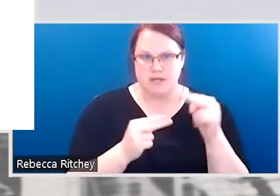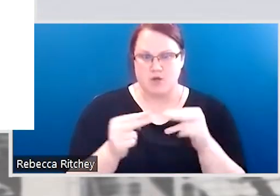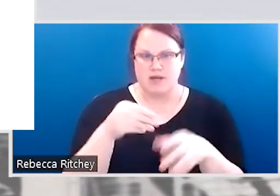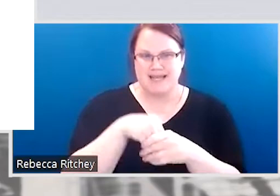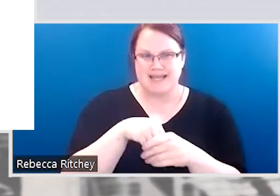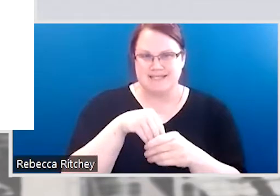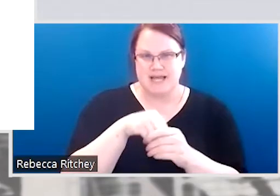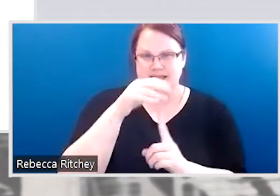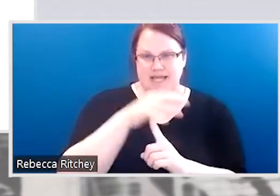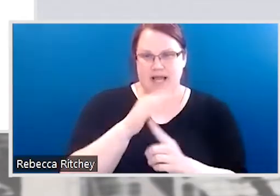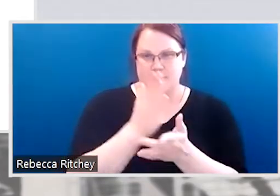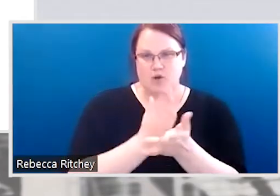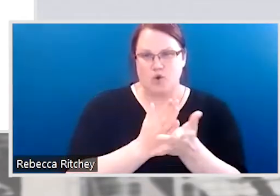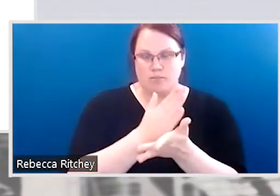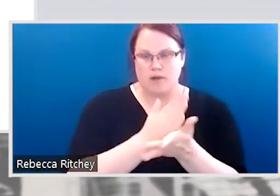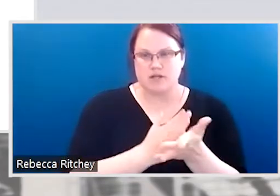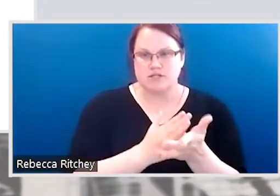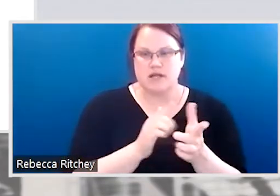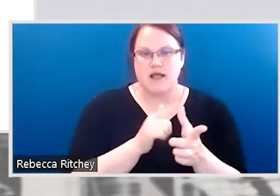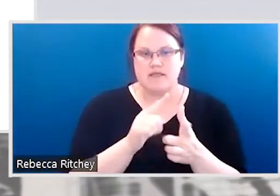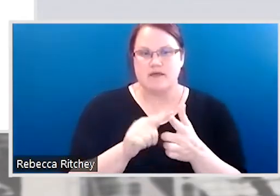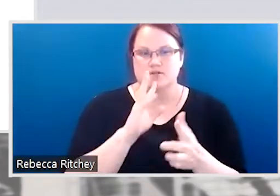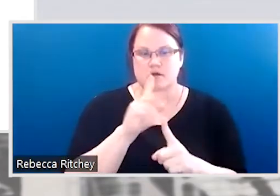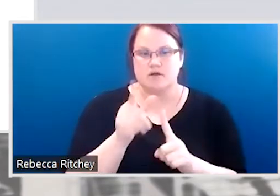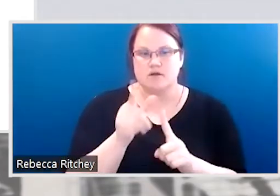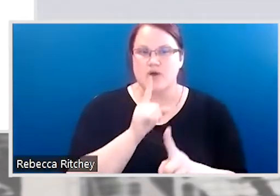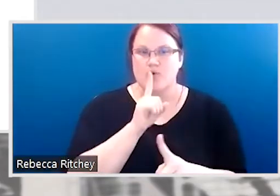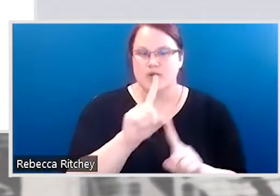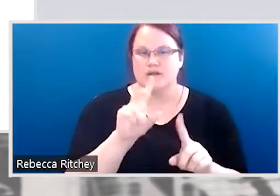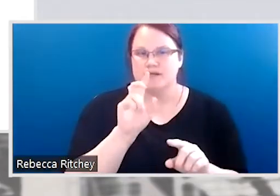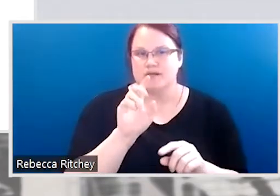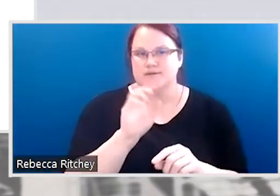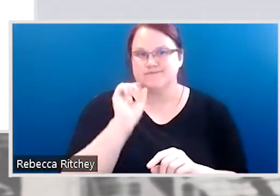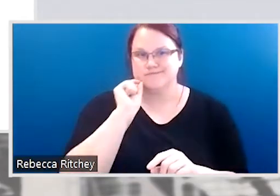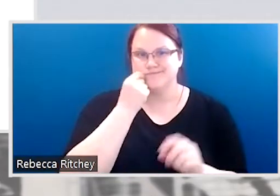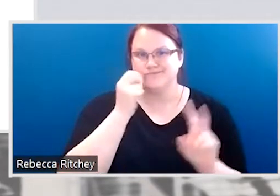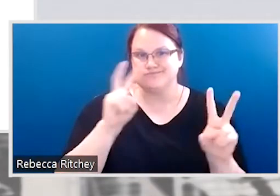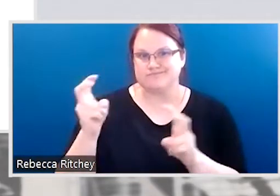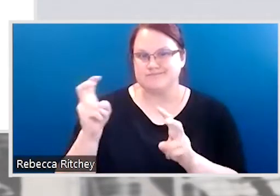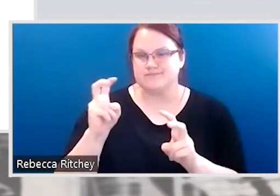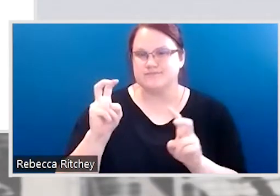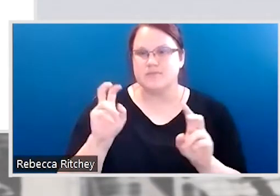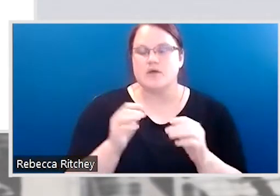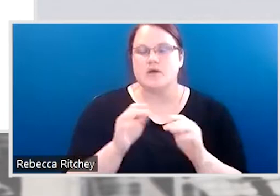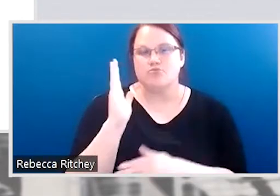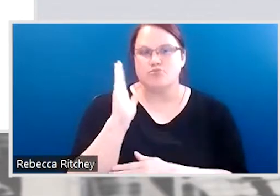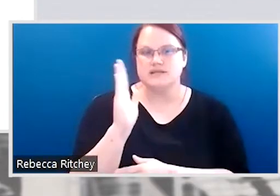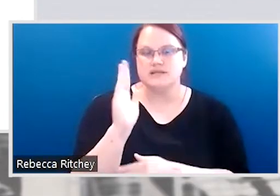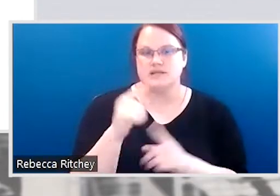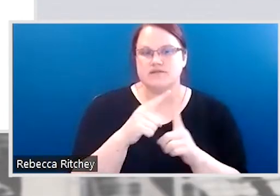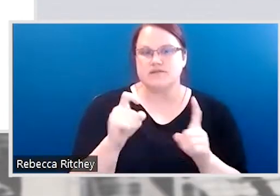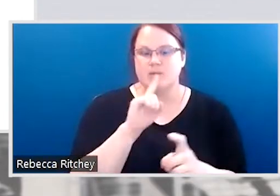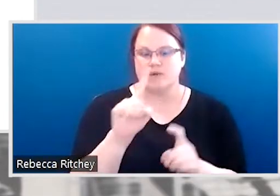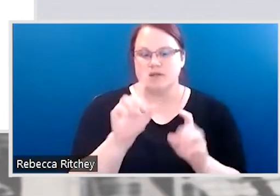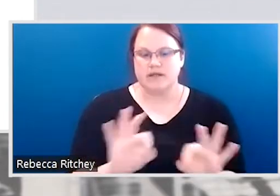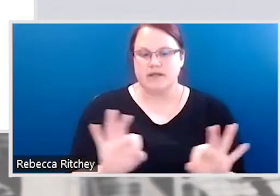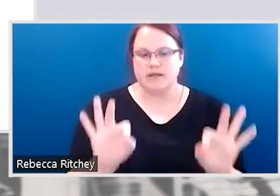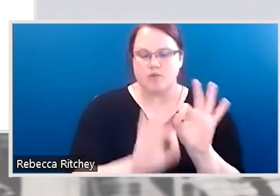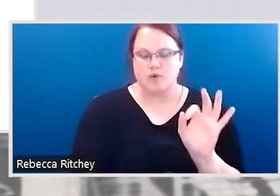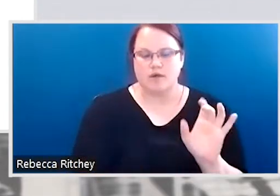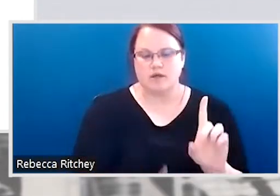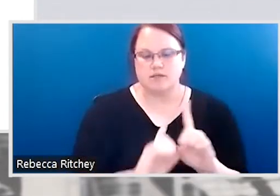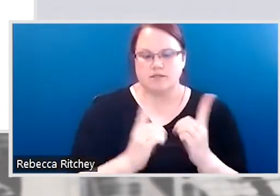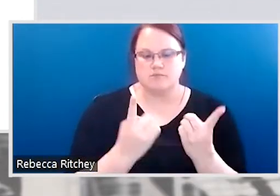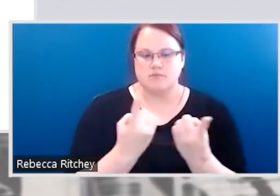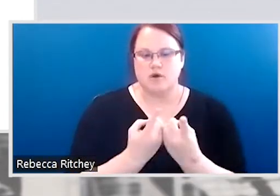capital budget generally. And then we're going to get to dive into some really cool topics. We're going to see presentations from some really crucial departments that